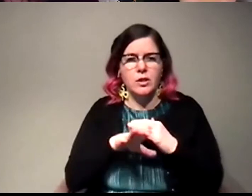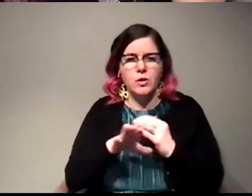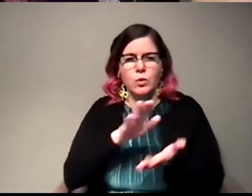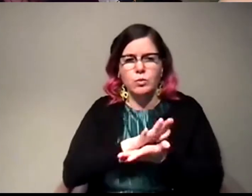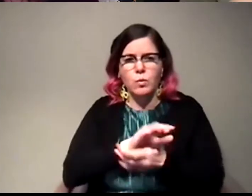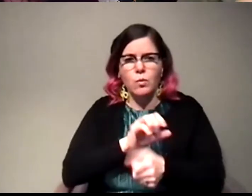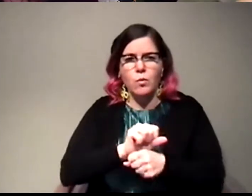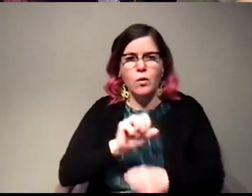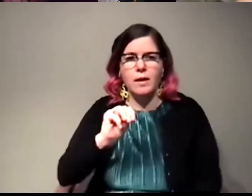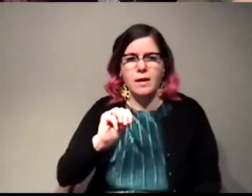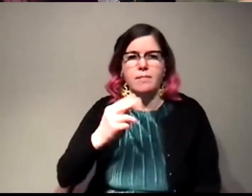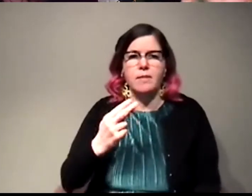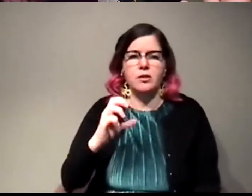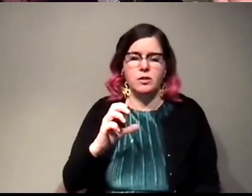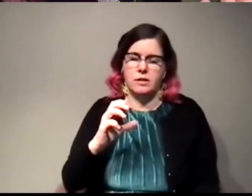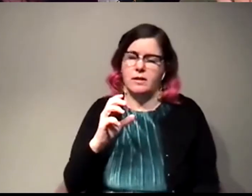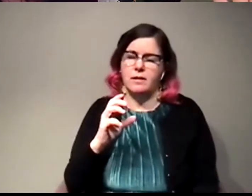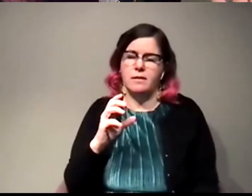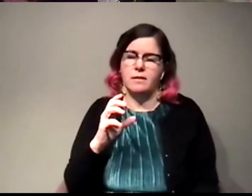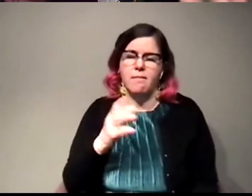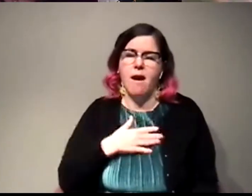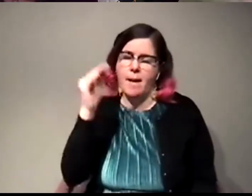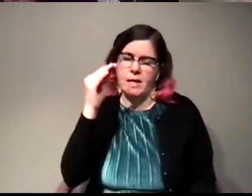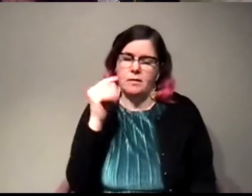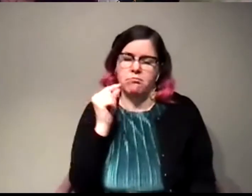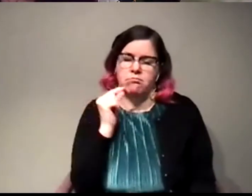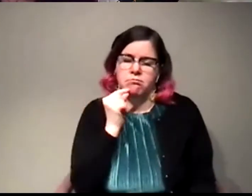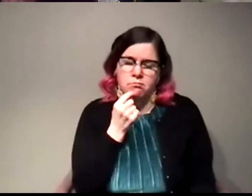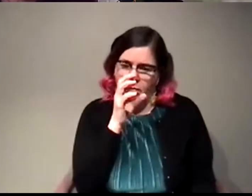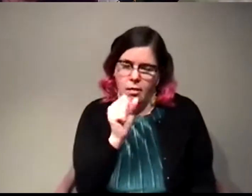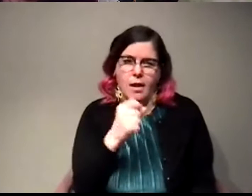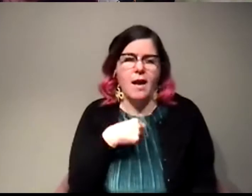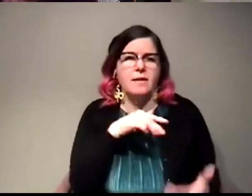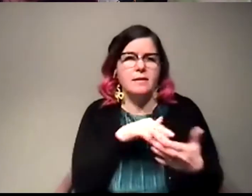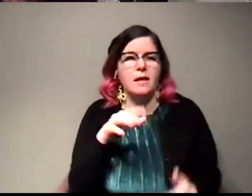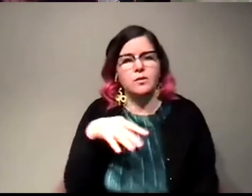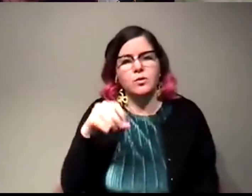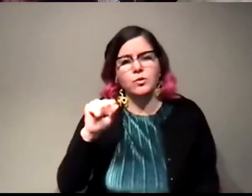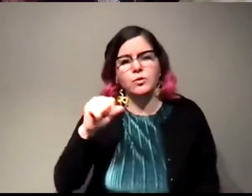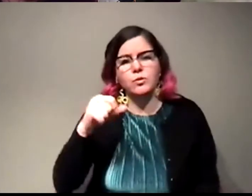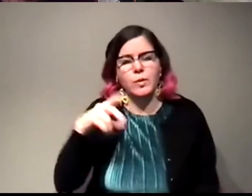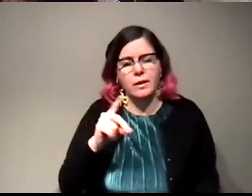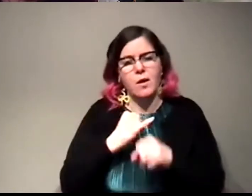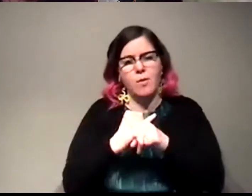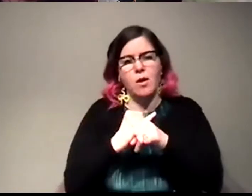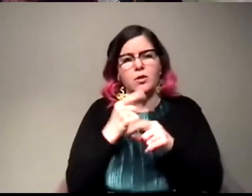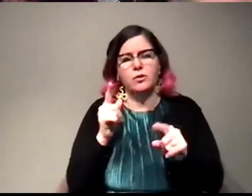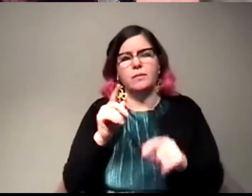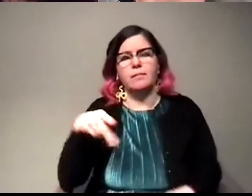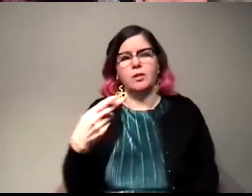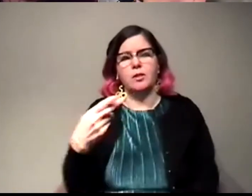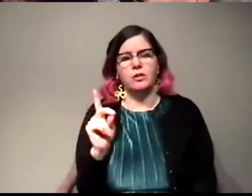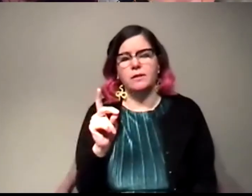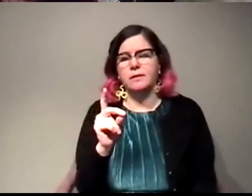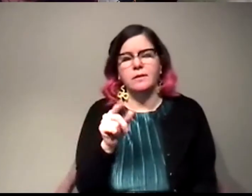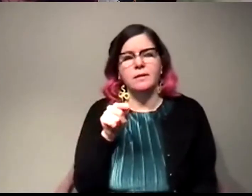MHC proteins are, in my opinion, some of the coolest things out there. I studied squid immunology during my PhD, and they don't